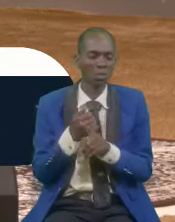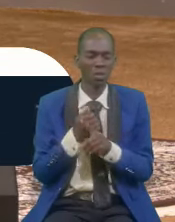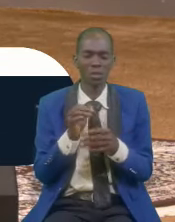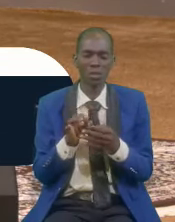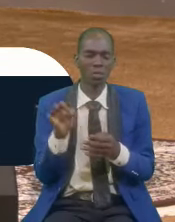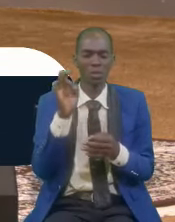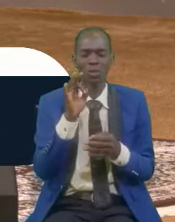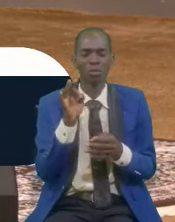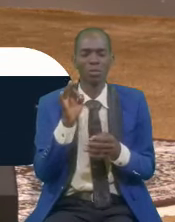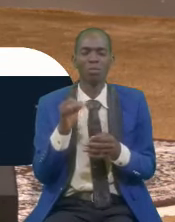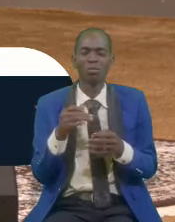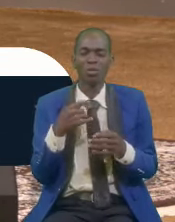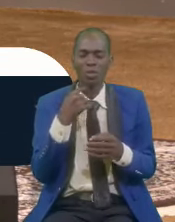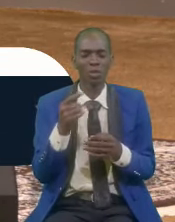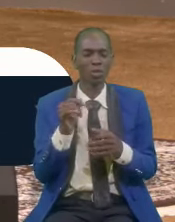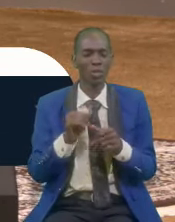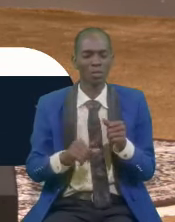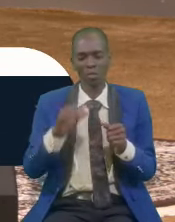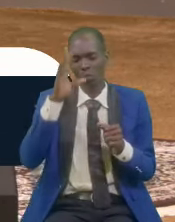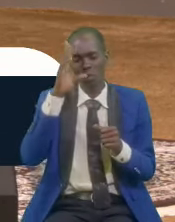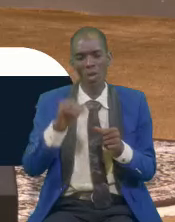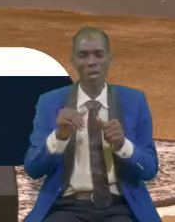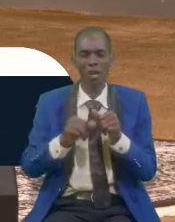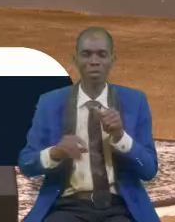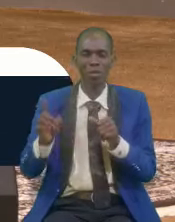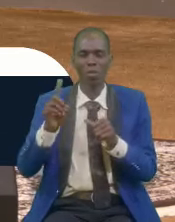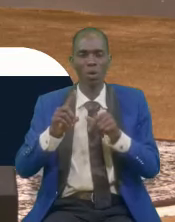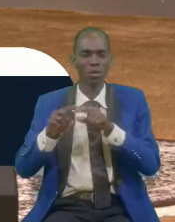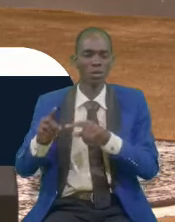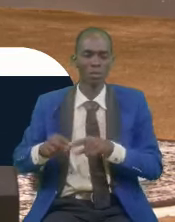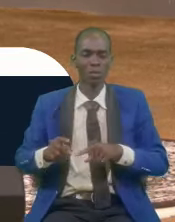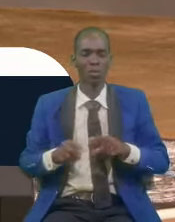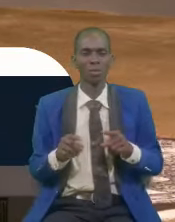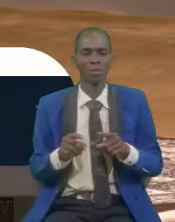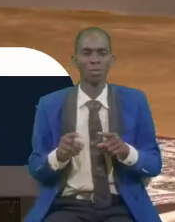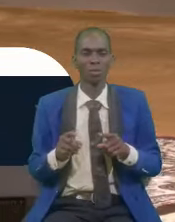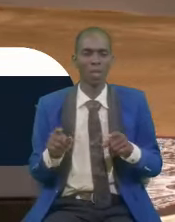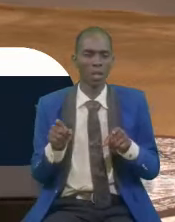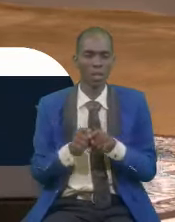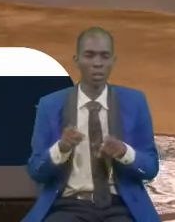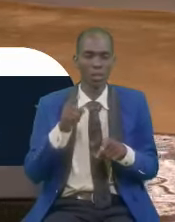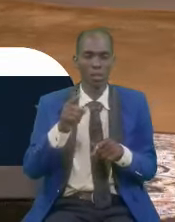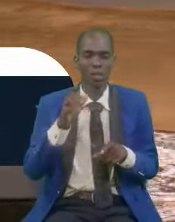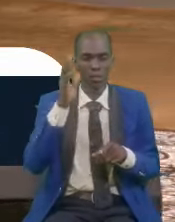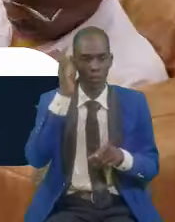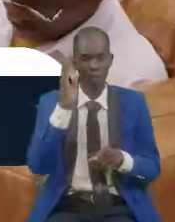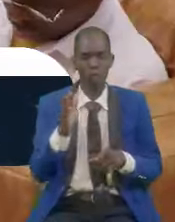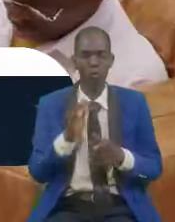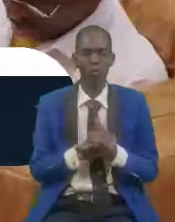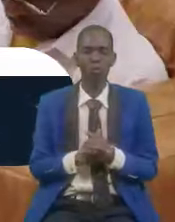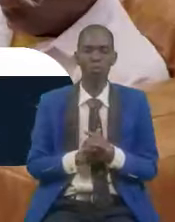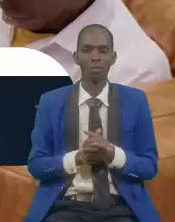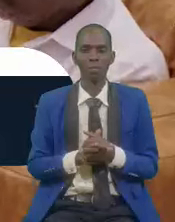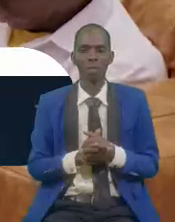to every man severally as he will. As